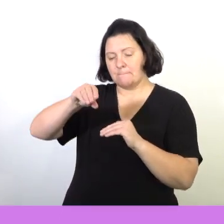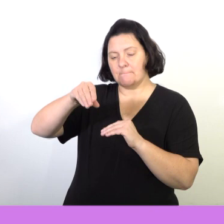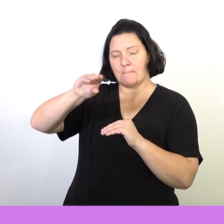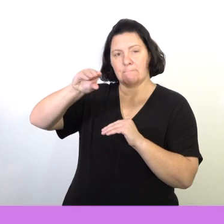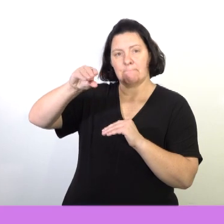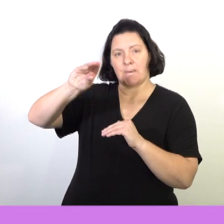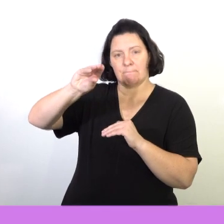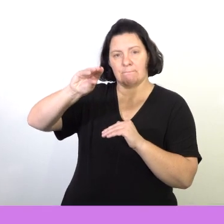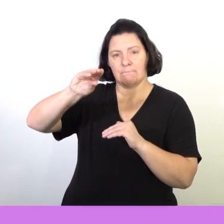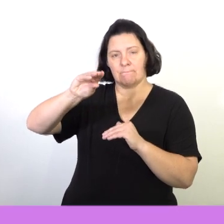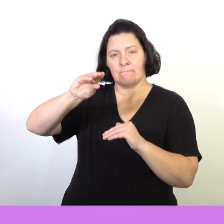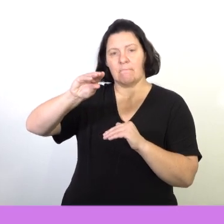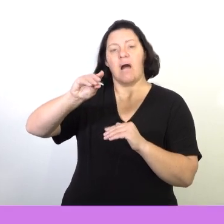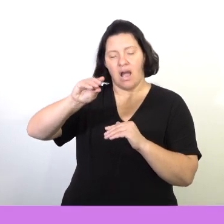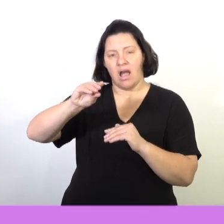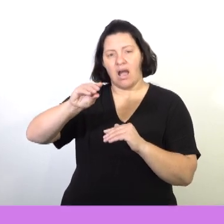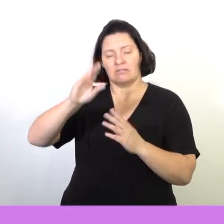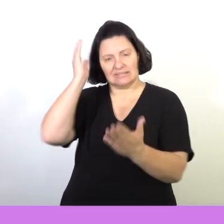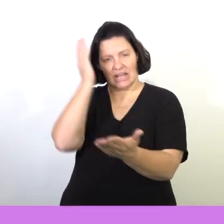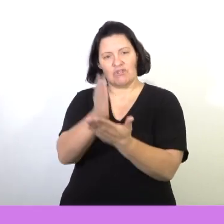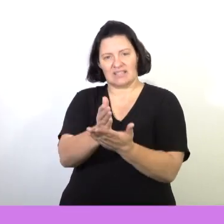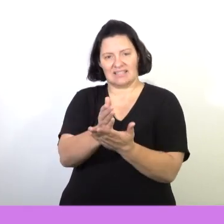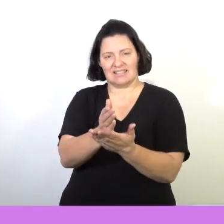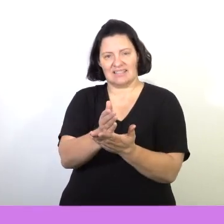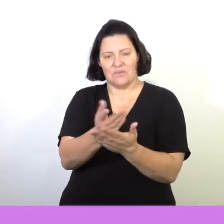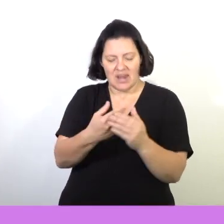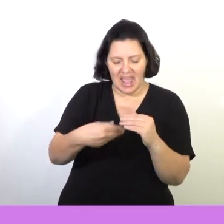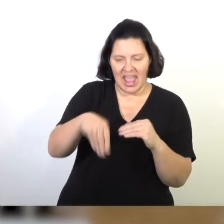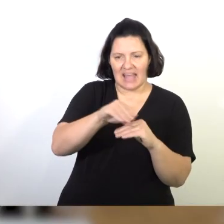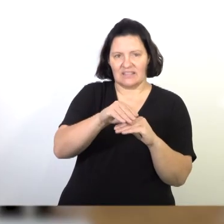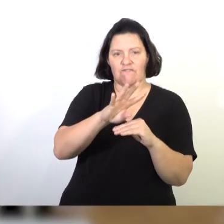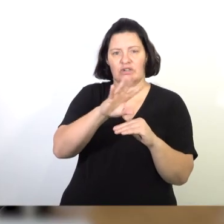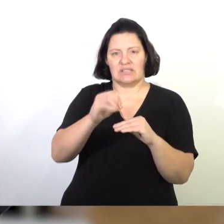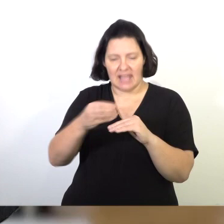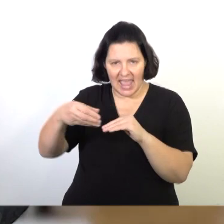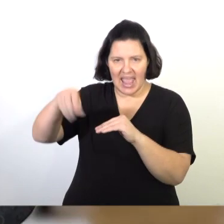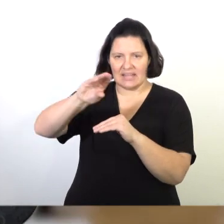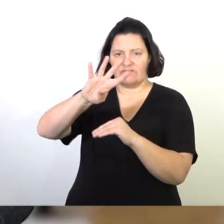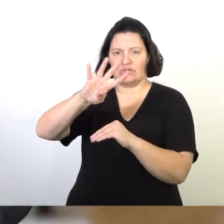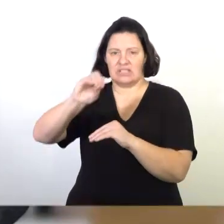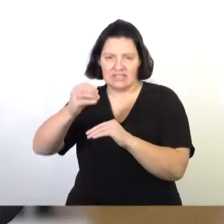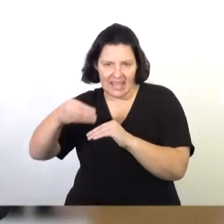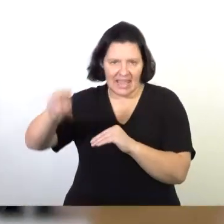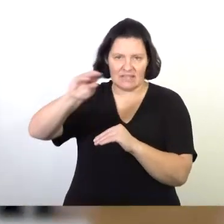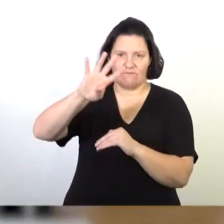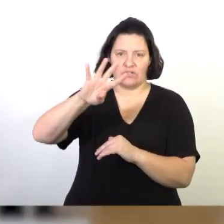graph. There will be that direct proportion relationship that we will see over there.